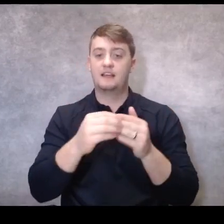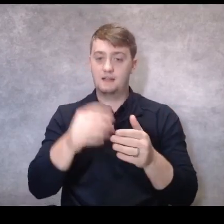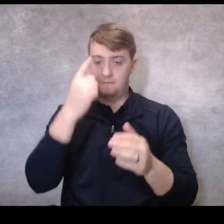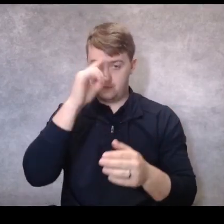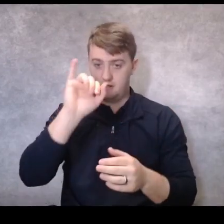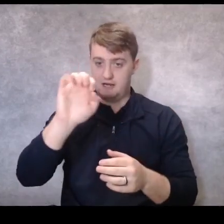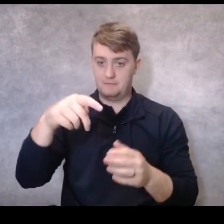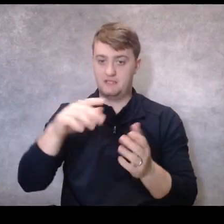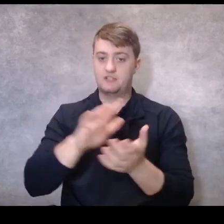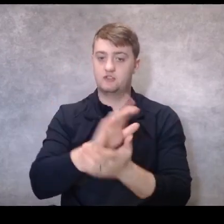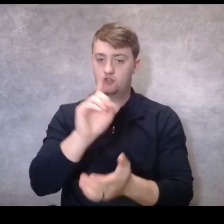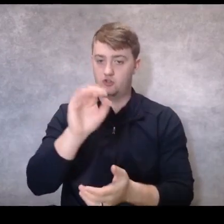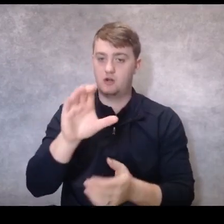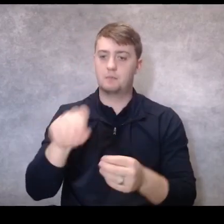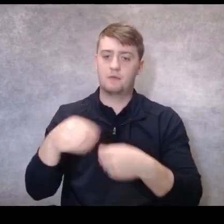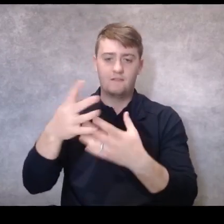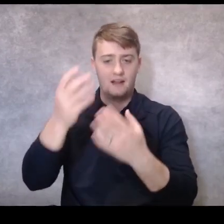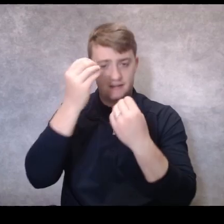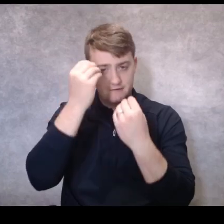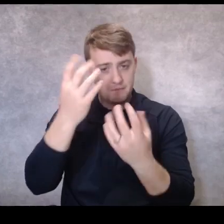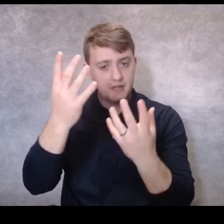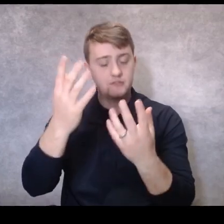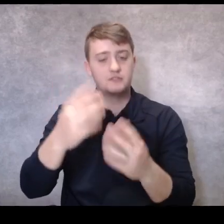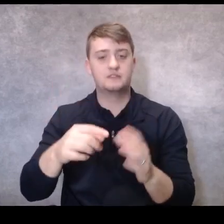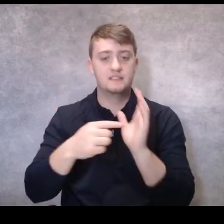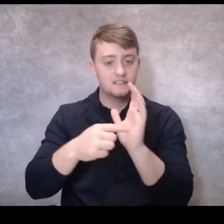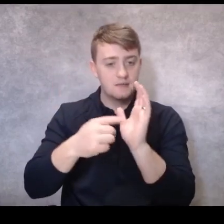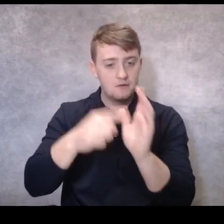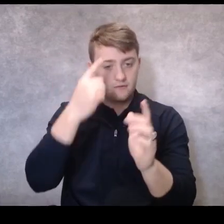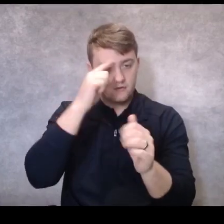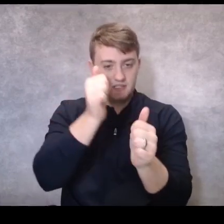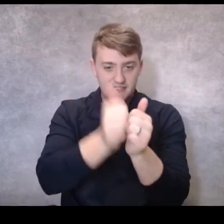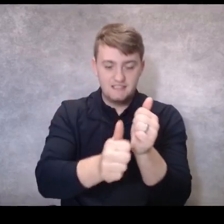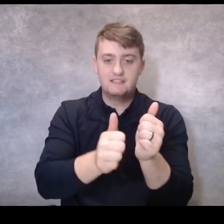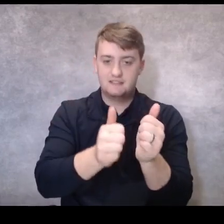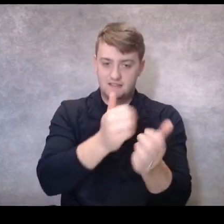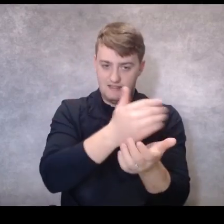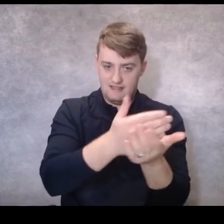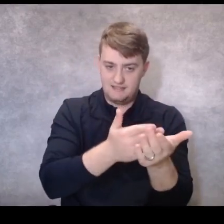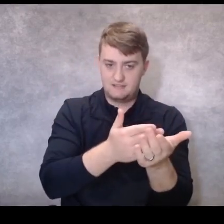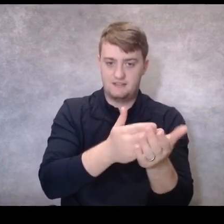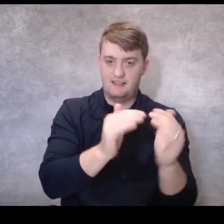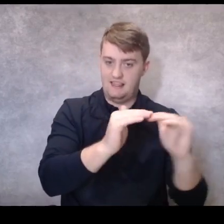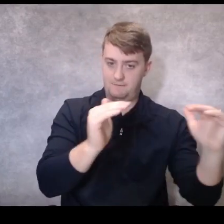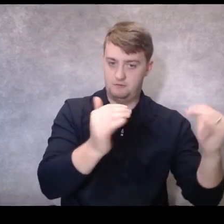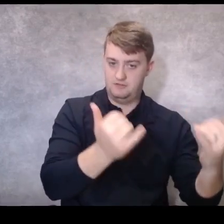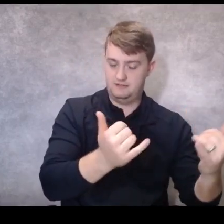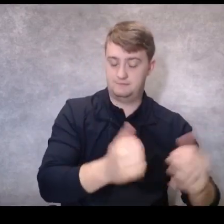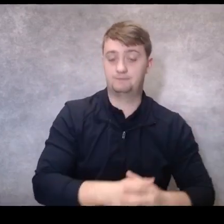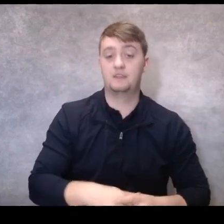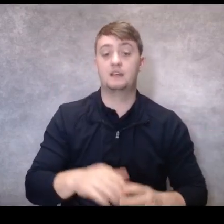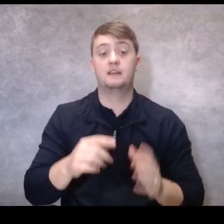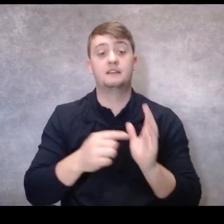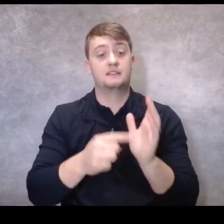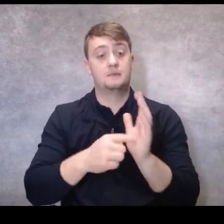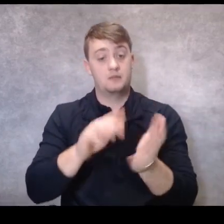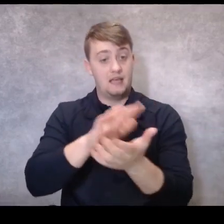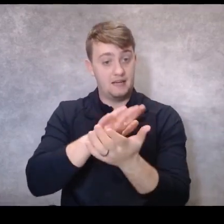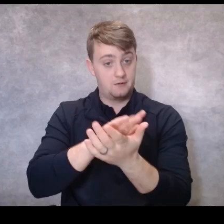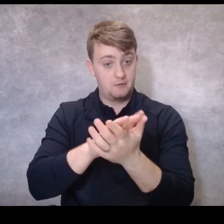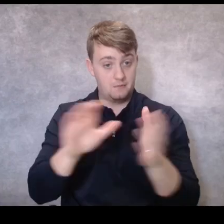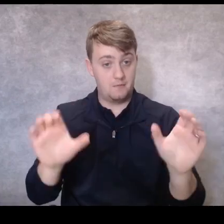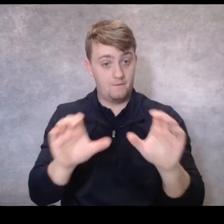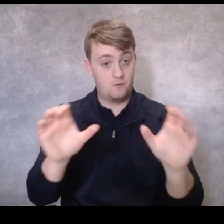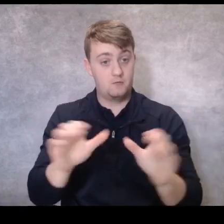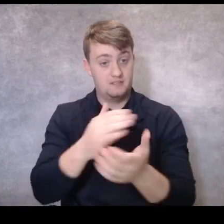IEP Development document provides information and examples for each section of the present levels. For example, the